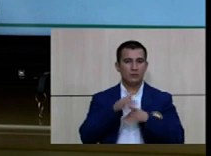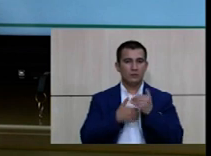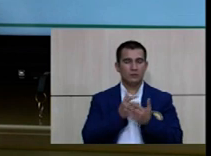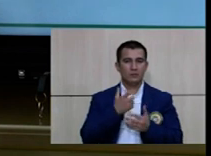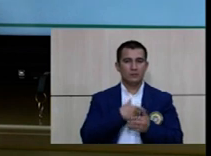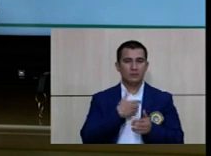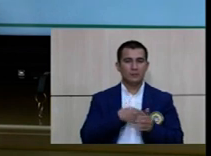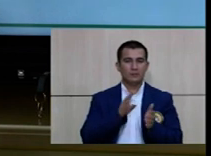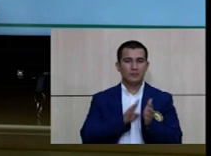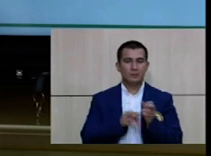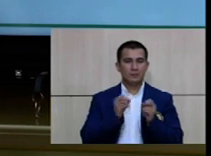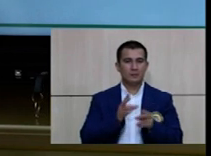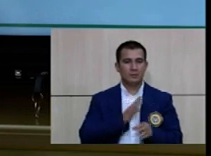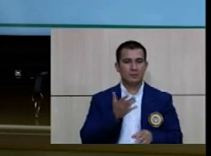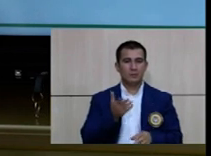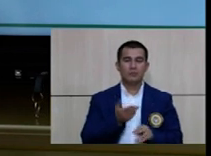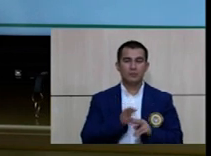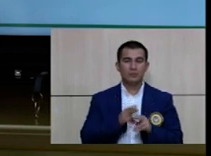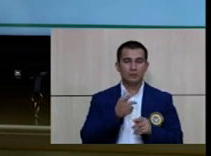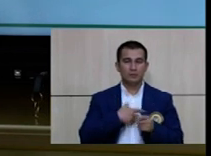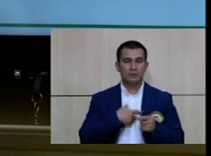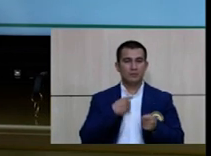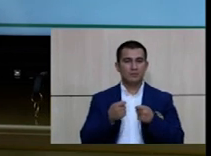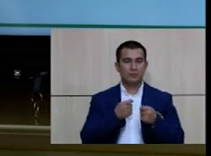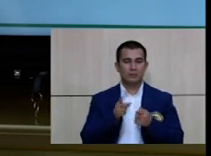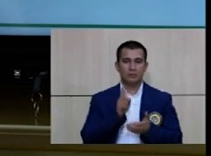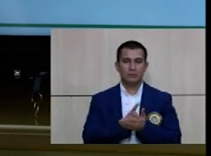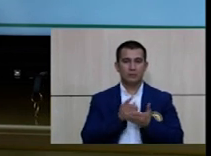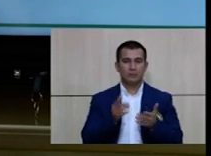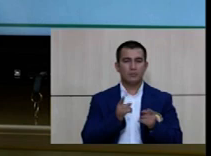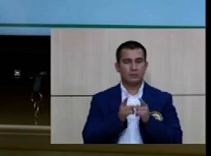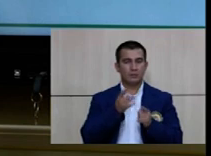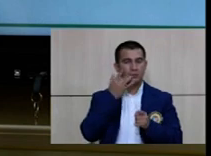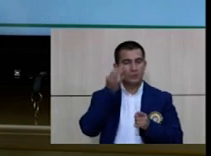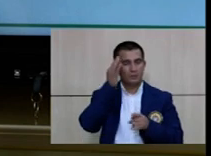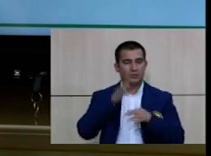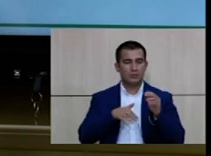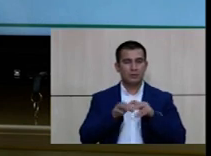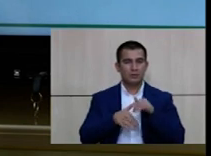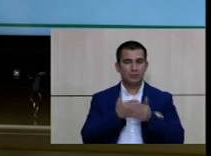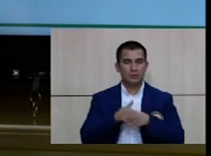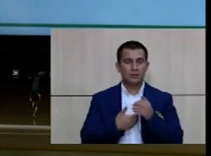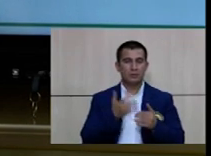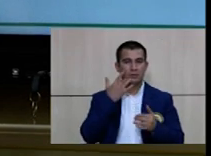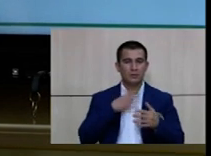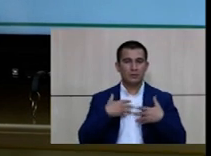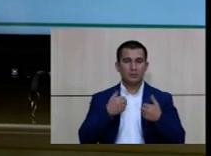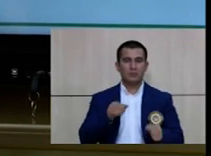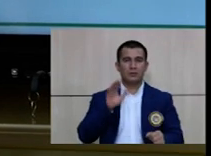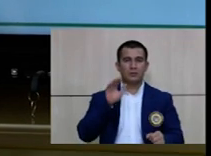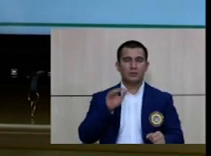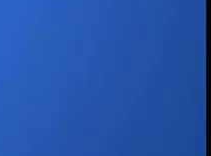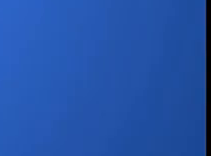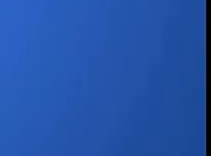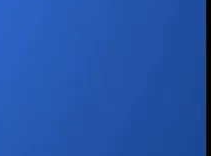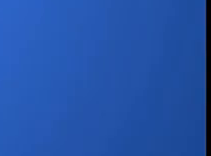qiling. Qo'lingizni tez-tez sovunlab yuvishni unutmang. Xayr, salomat bo'linglar.